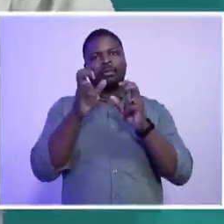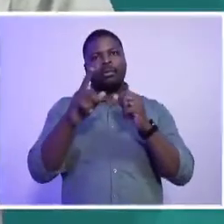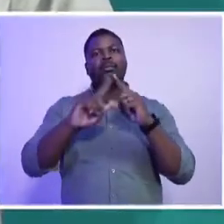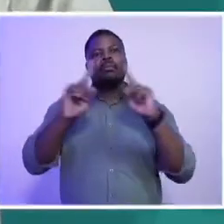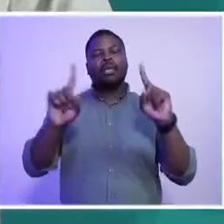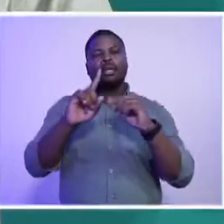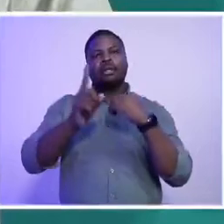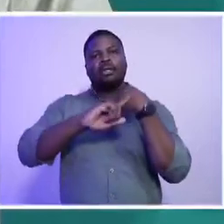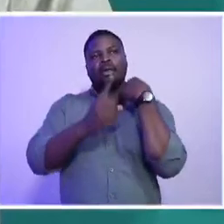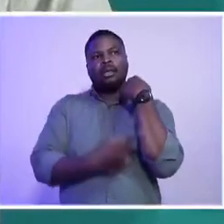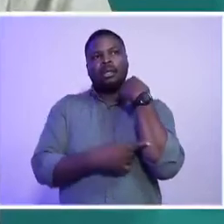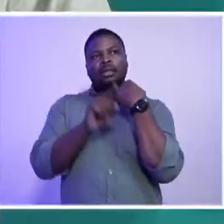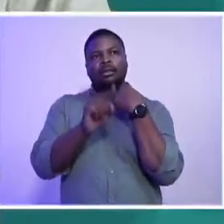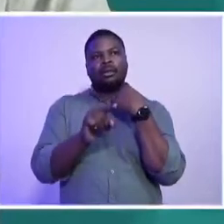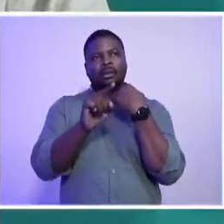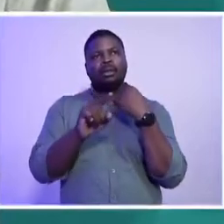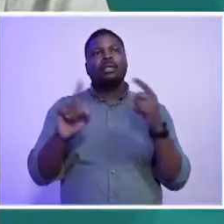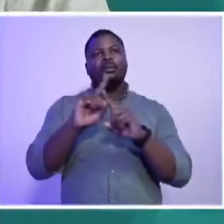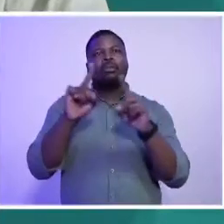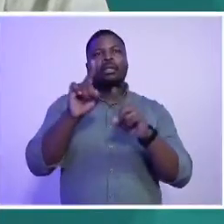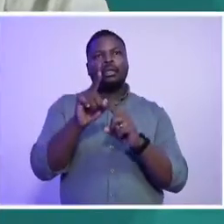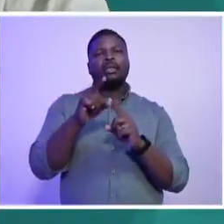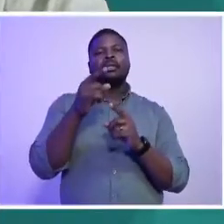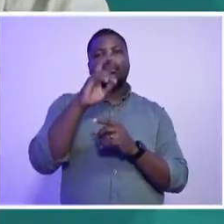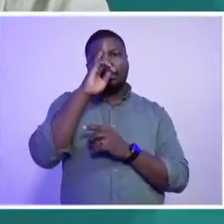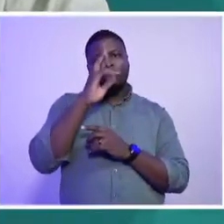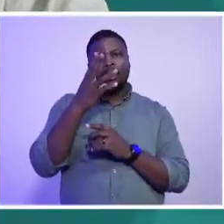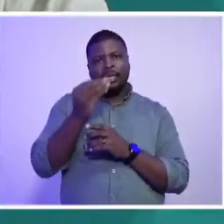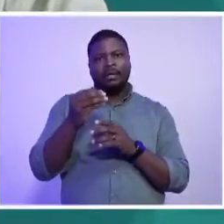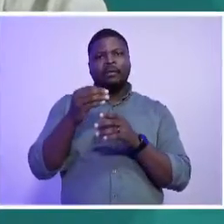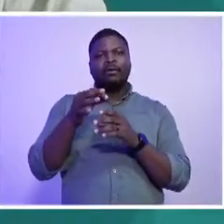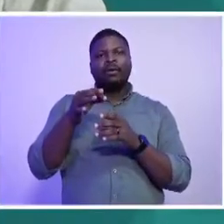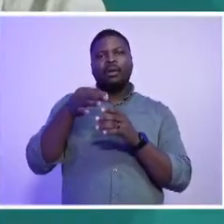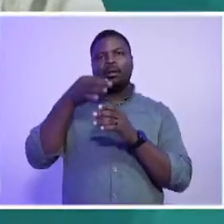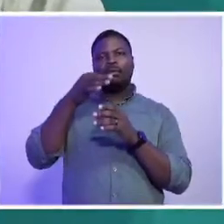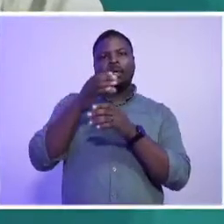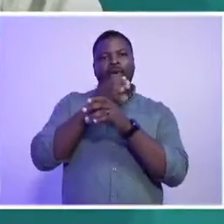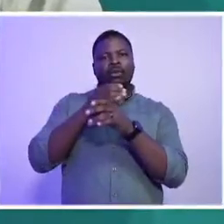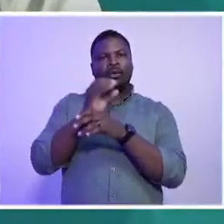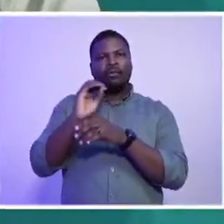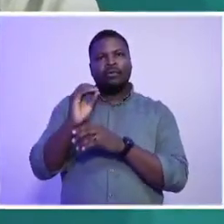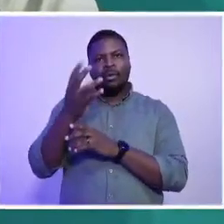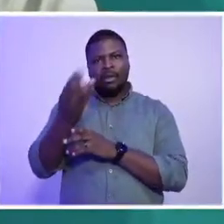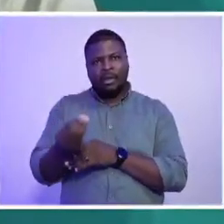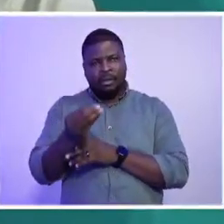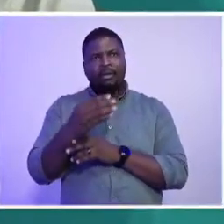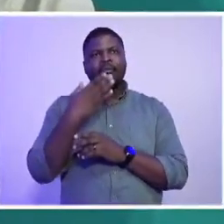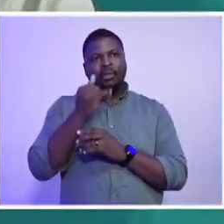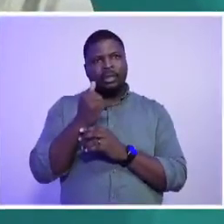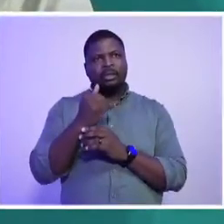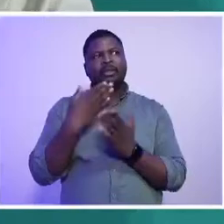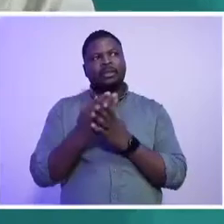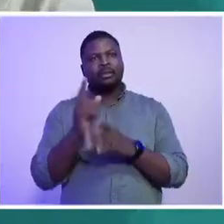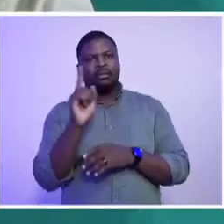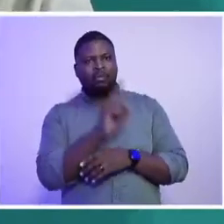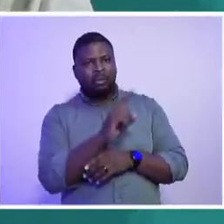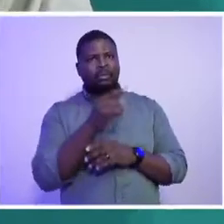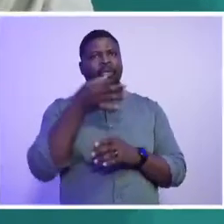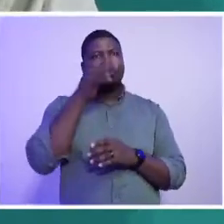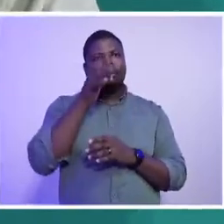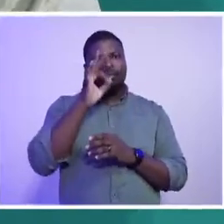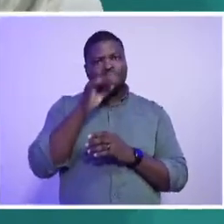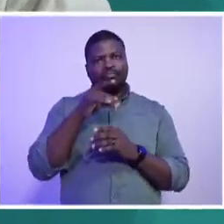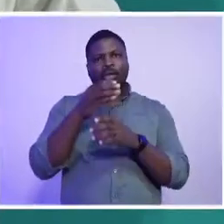lastly, remember there is coffee after this. Don't forget to take your coffee before you go